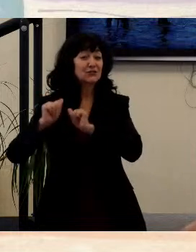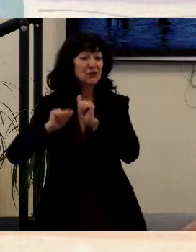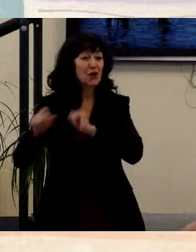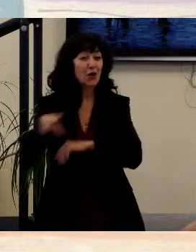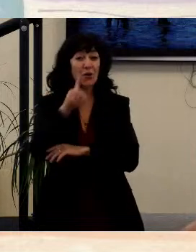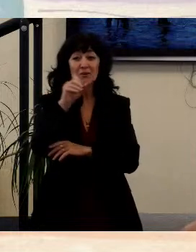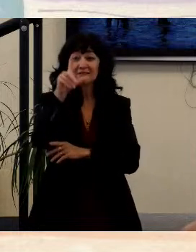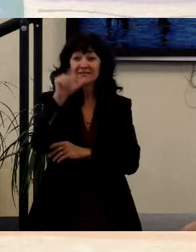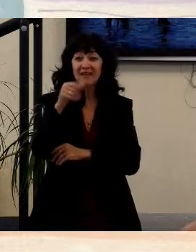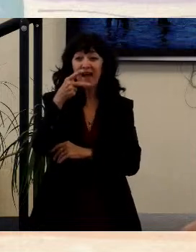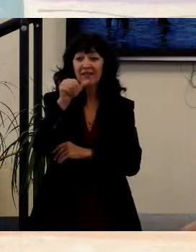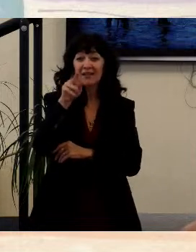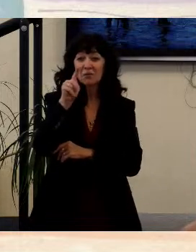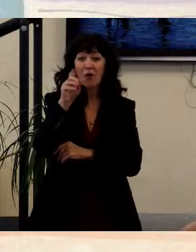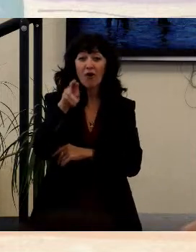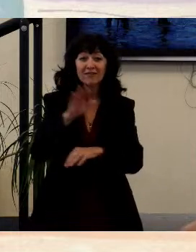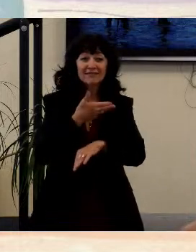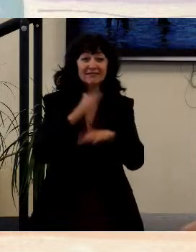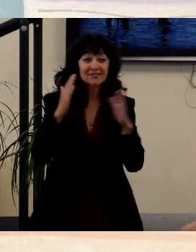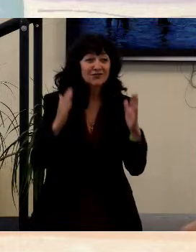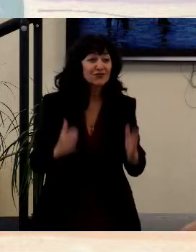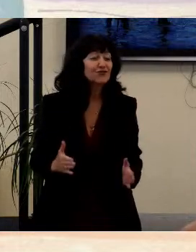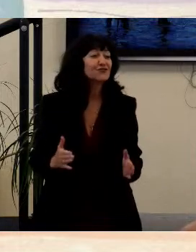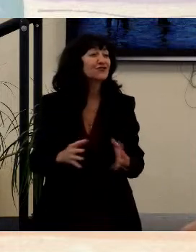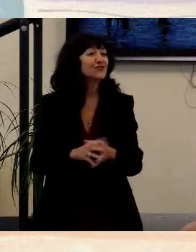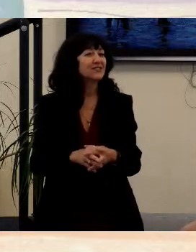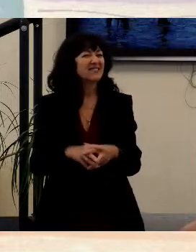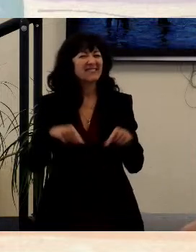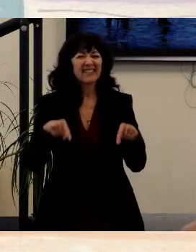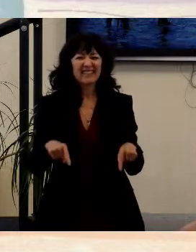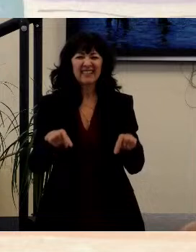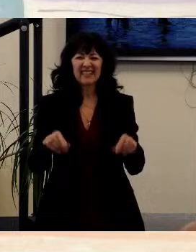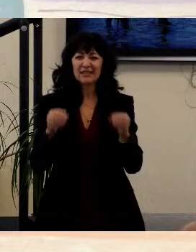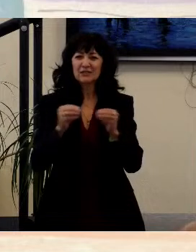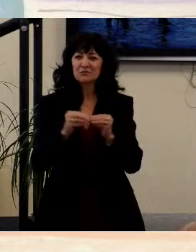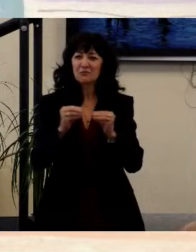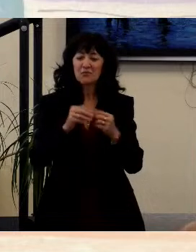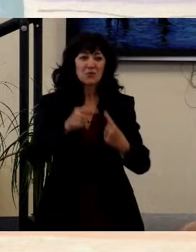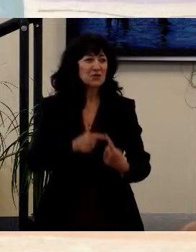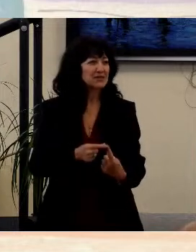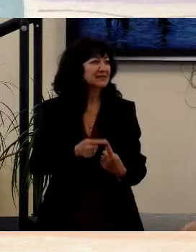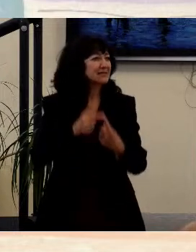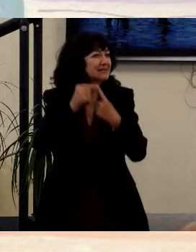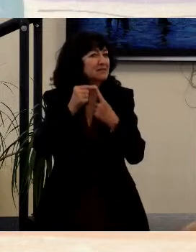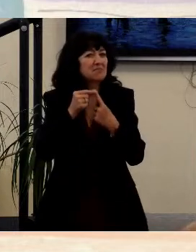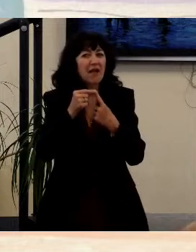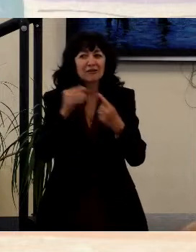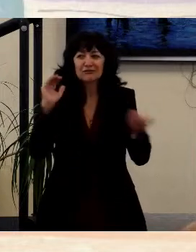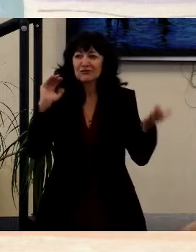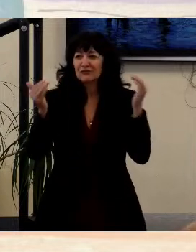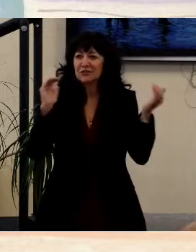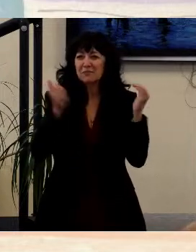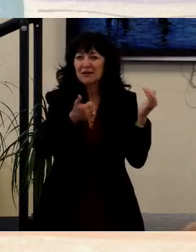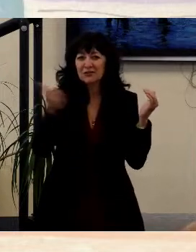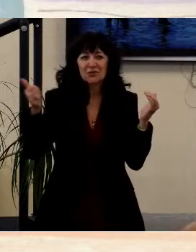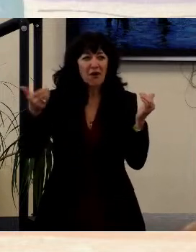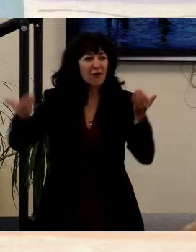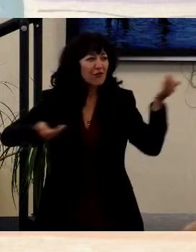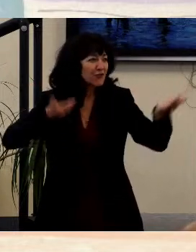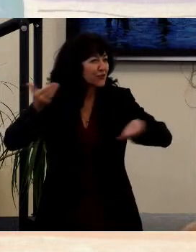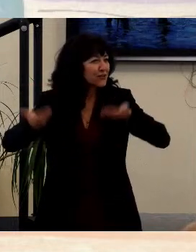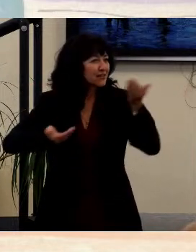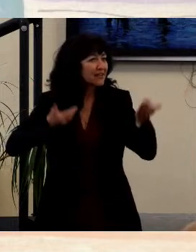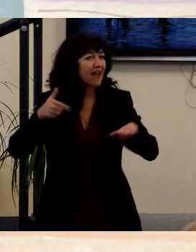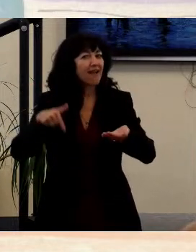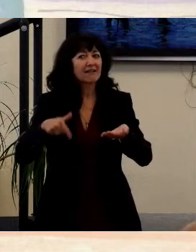the guest that we have here today, this is just more meaningful, more special than any guest that we've ever hosted. We've had New